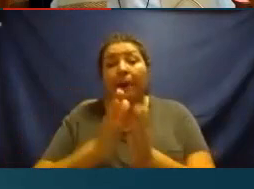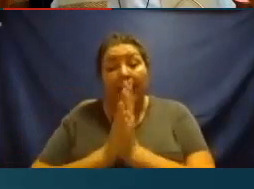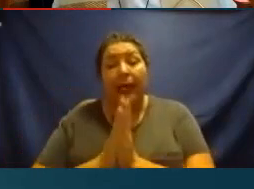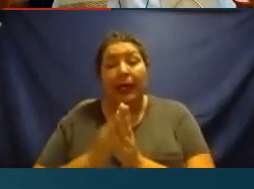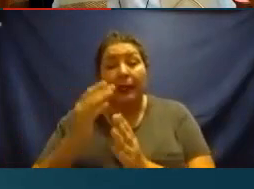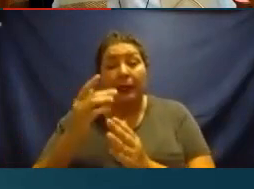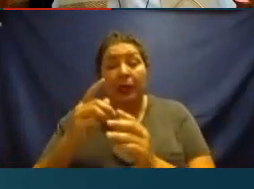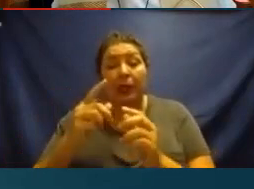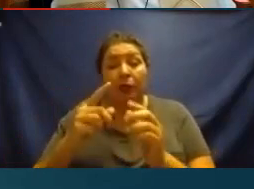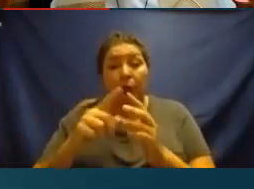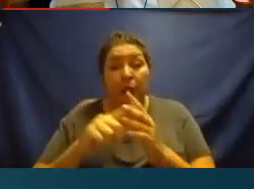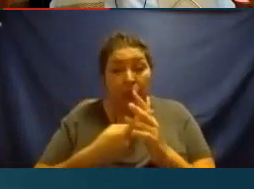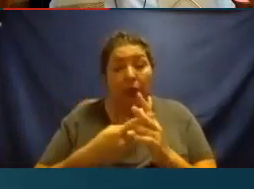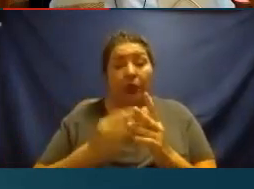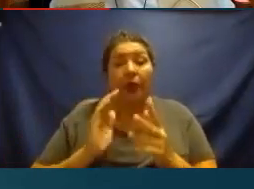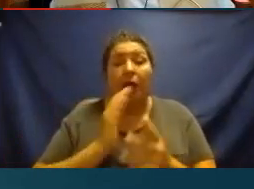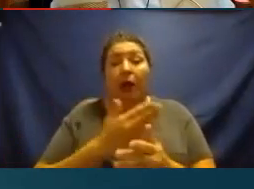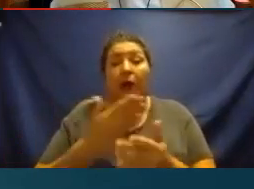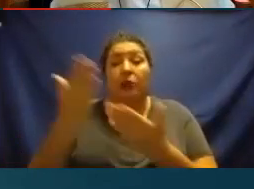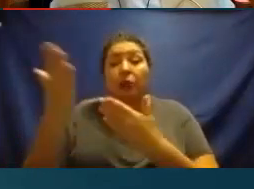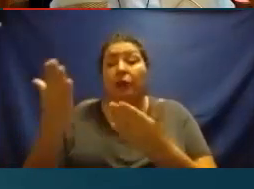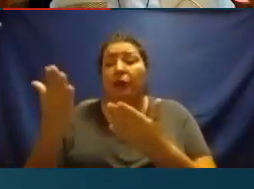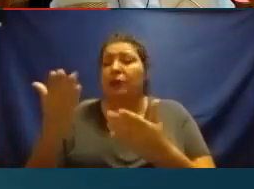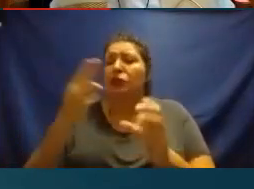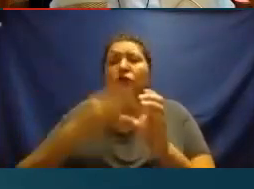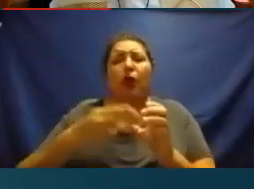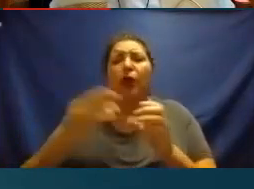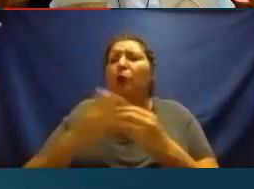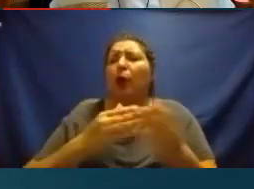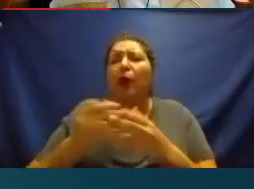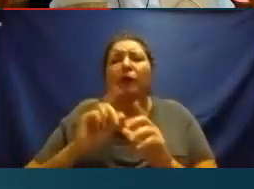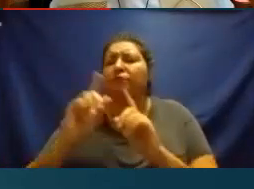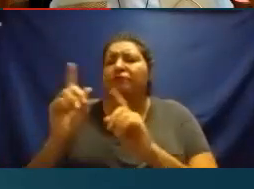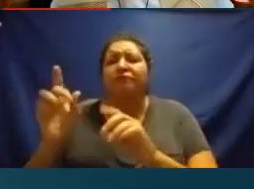join in wherever you may be.